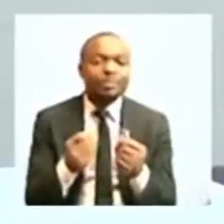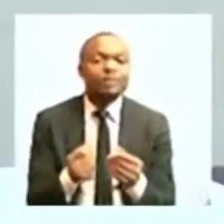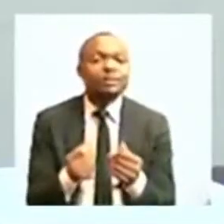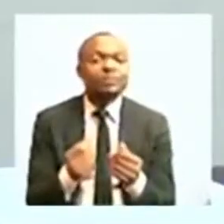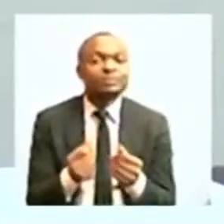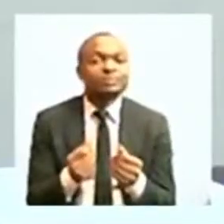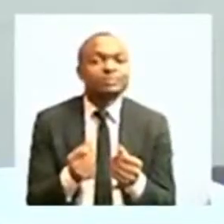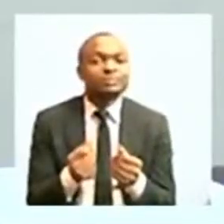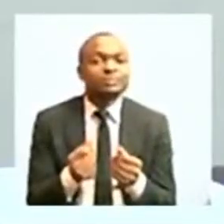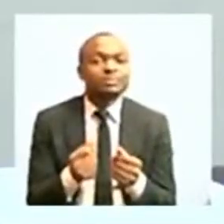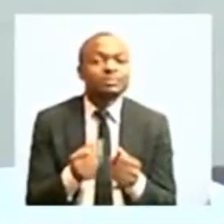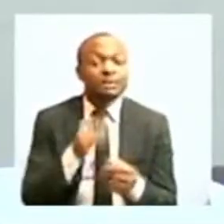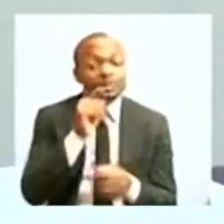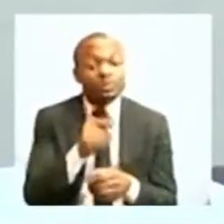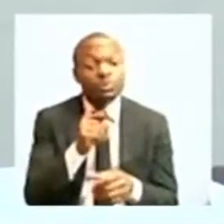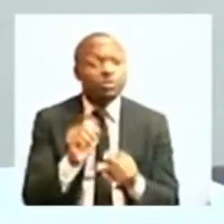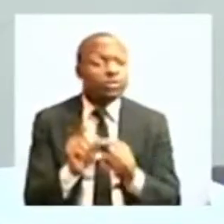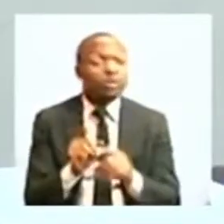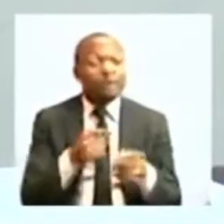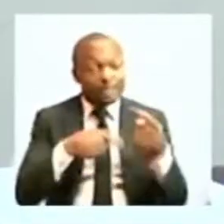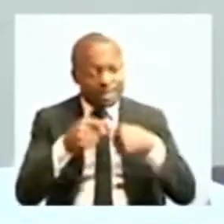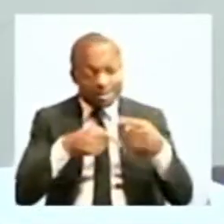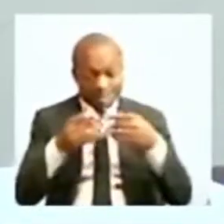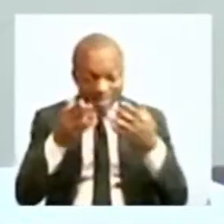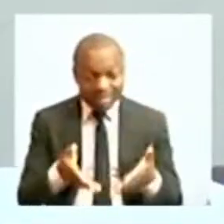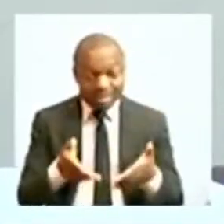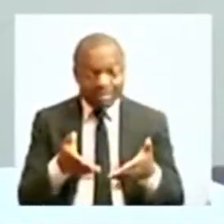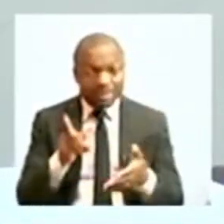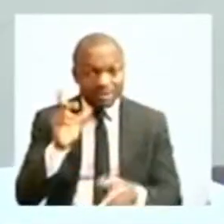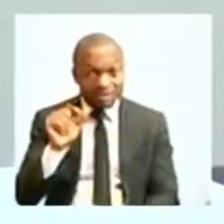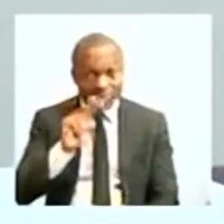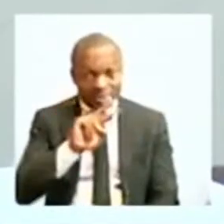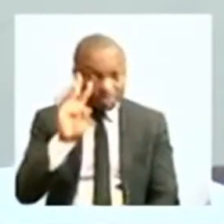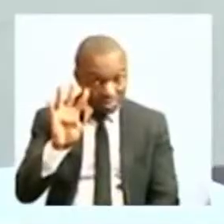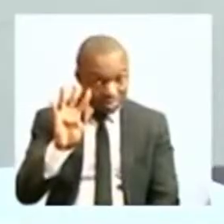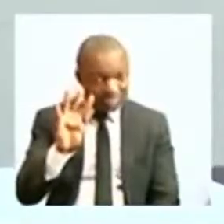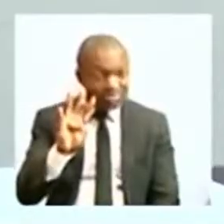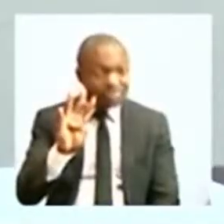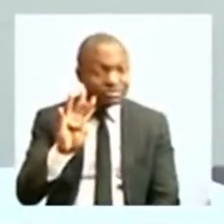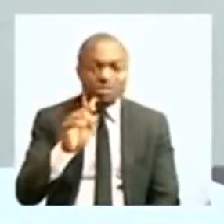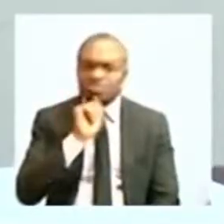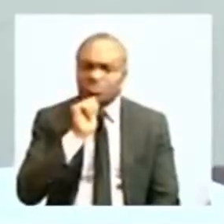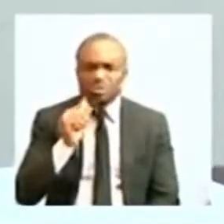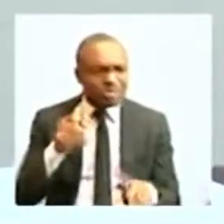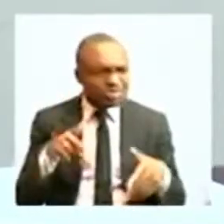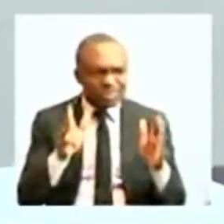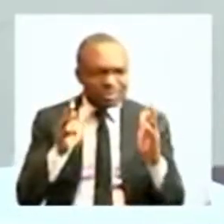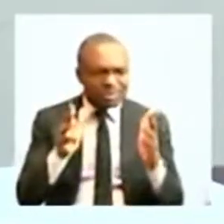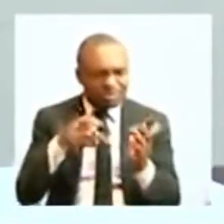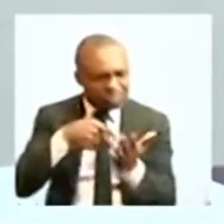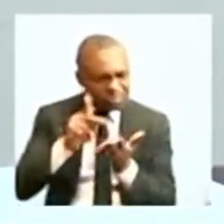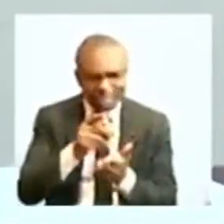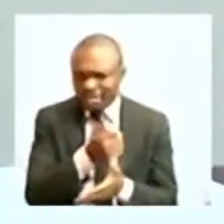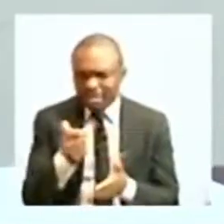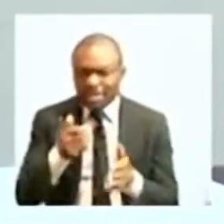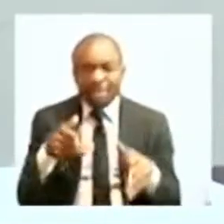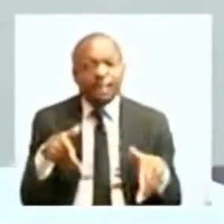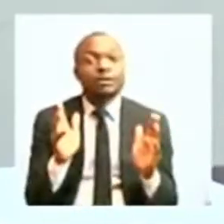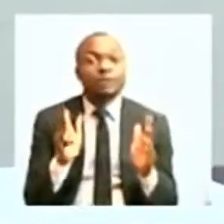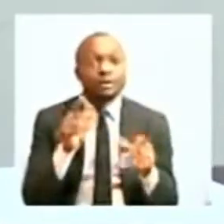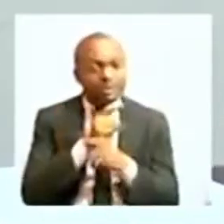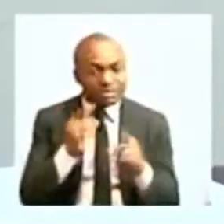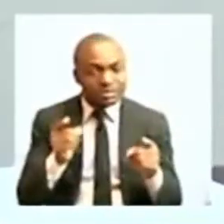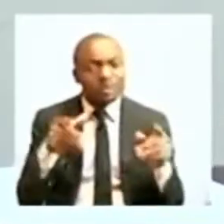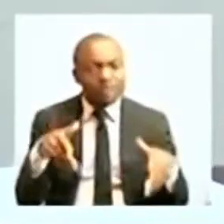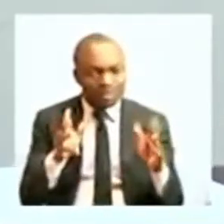PS, all those who are going to appear, who are coming in 2024, do not allow them to be paid any allowance. Just